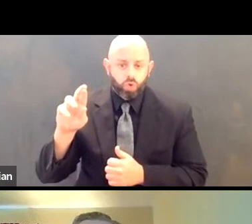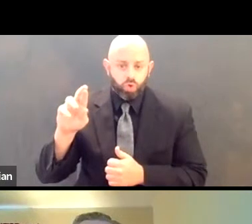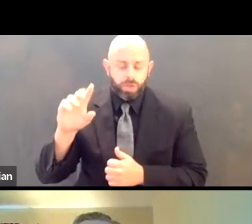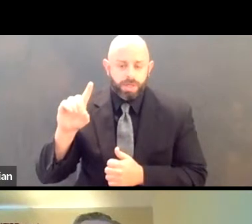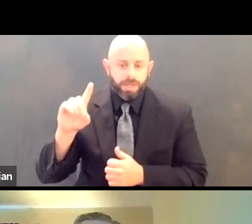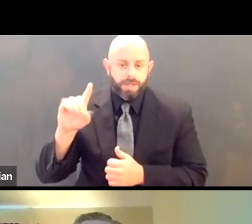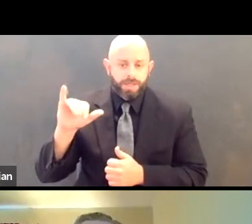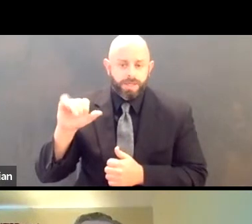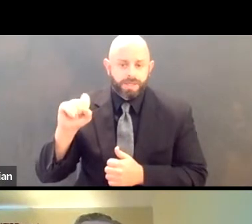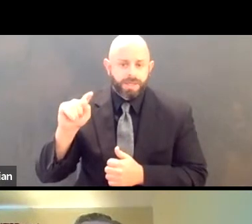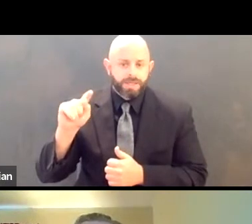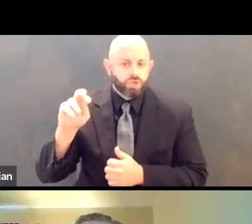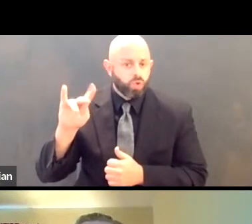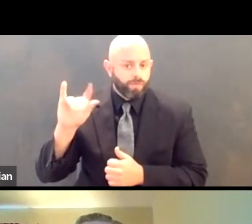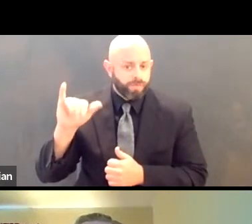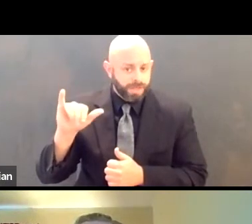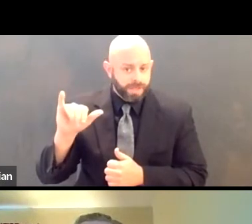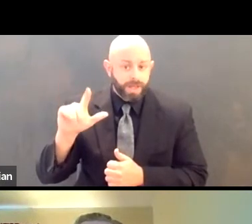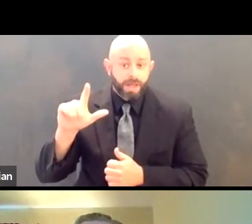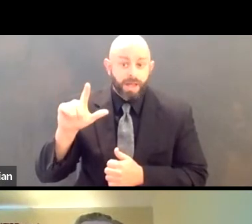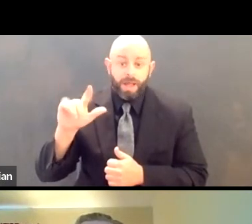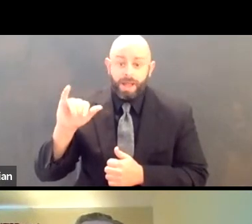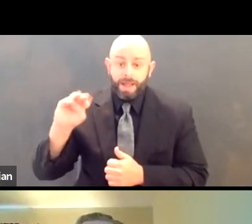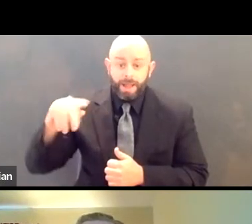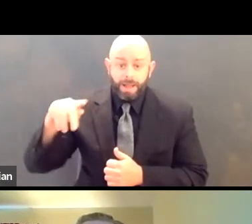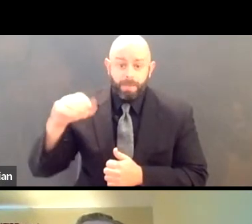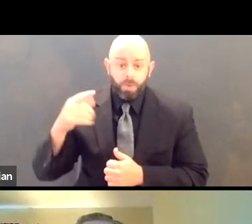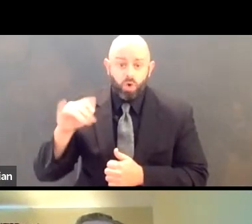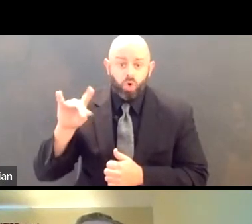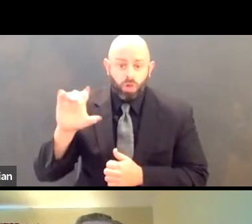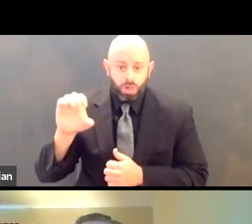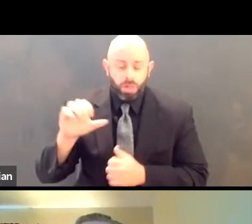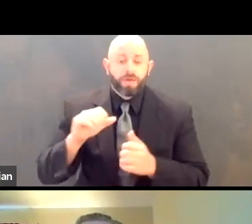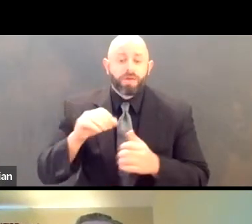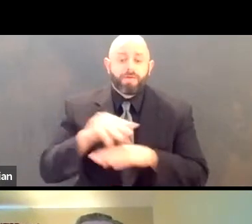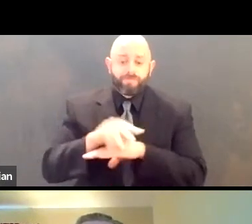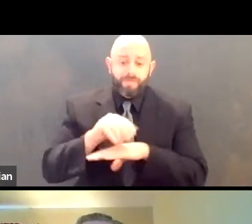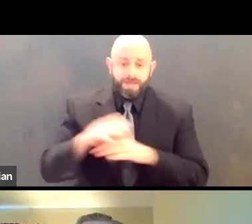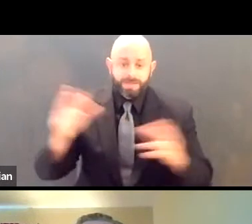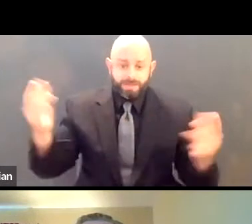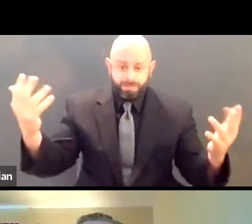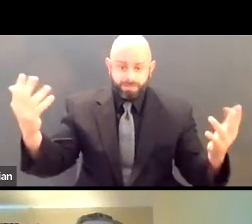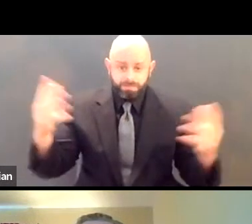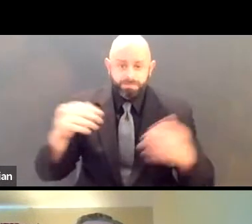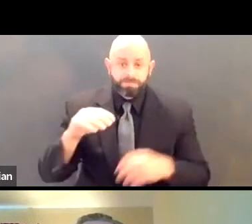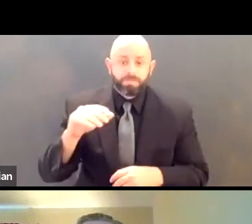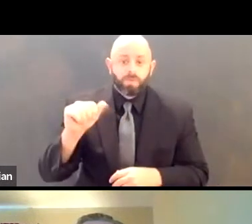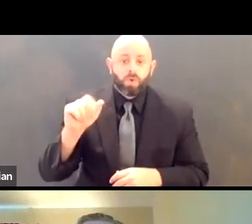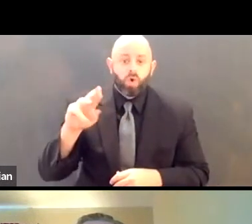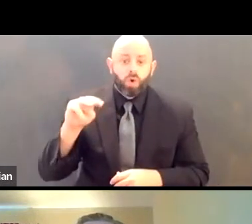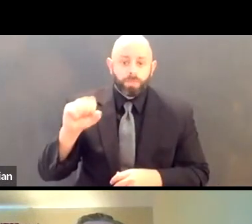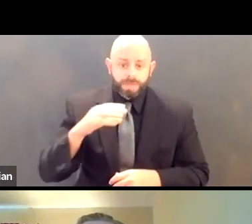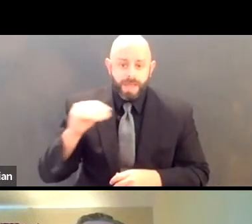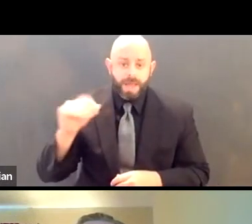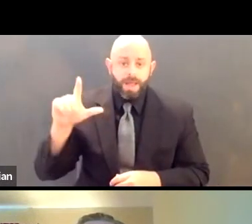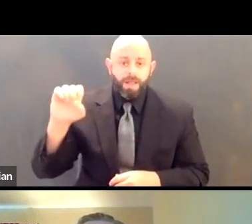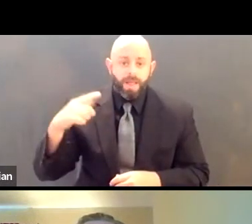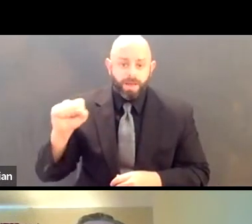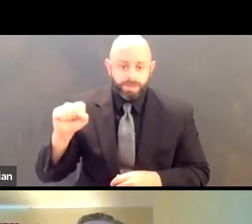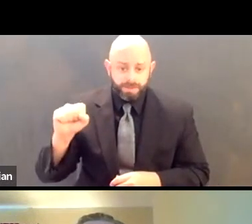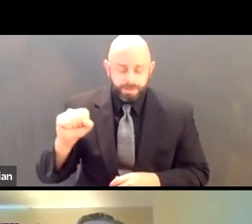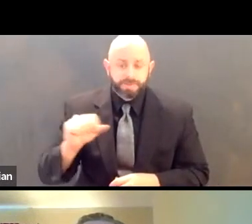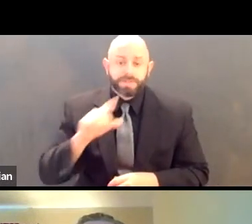muscular dystrophy, which affects the extremities, the arms, the legs, what have you. It is genetic,